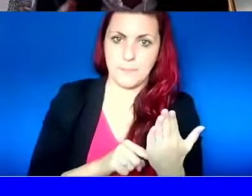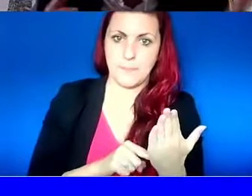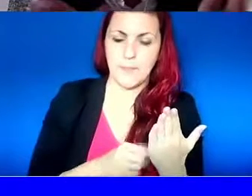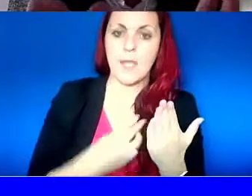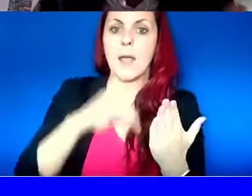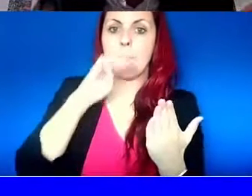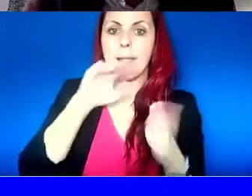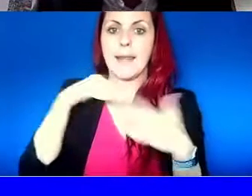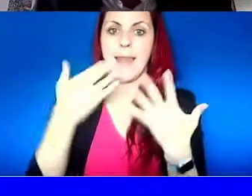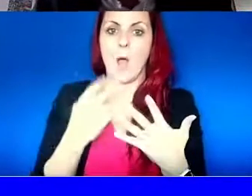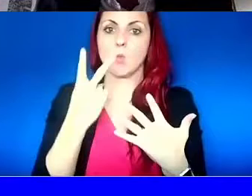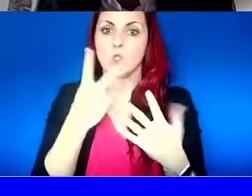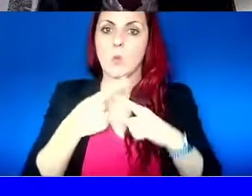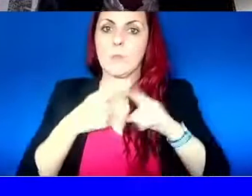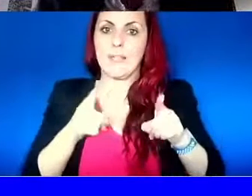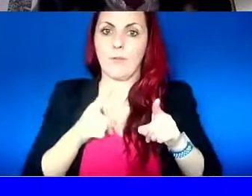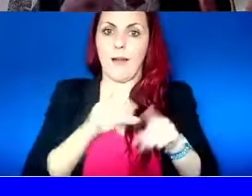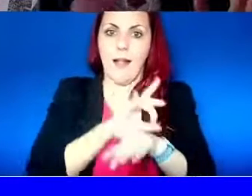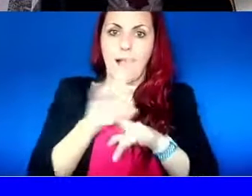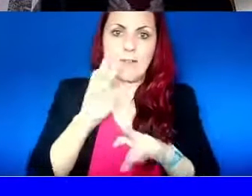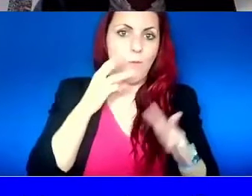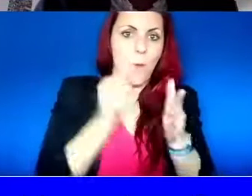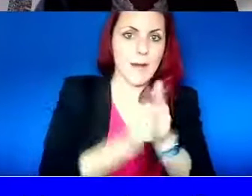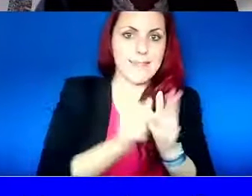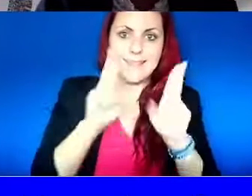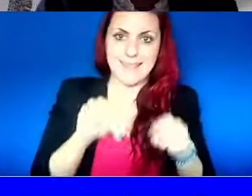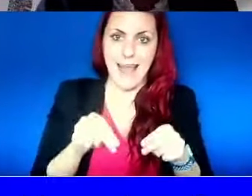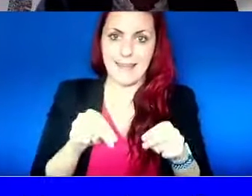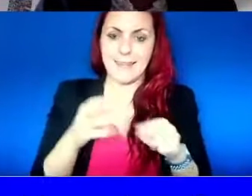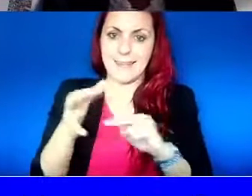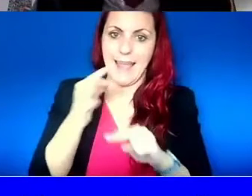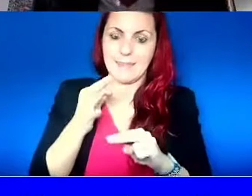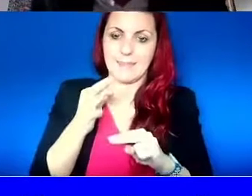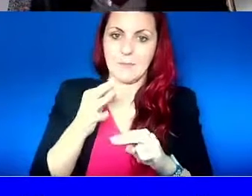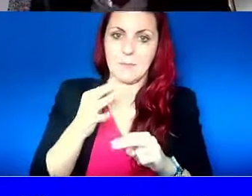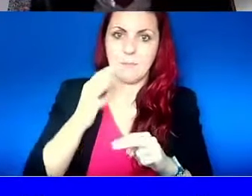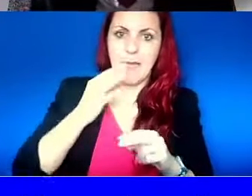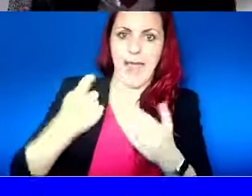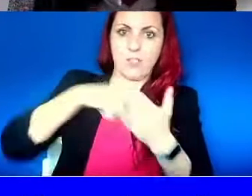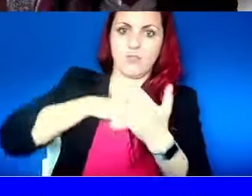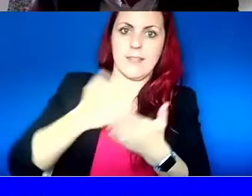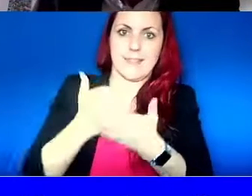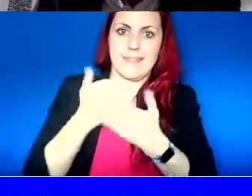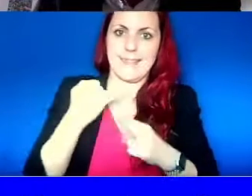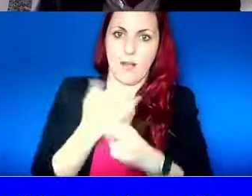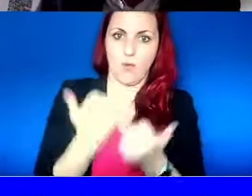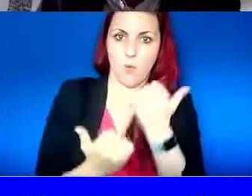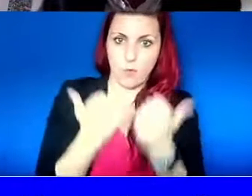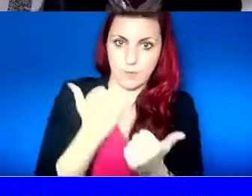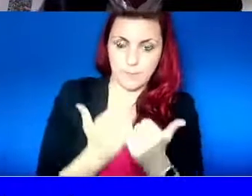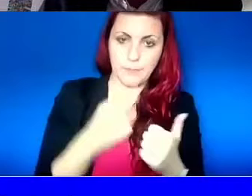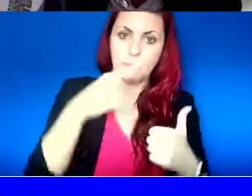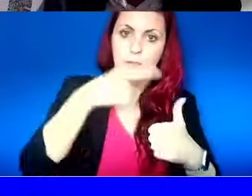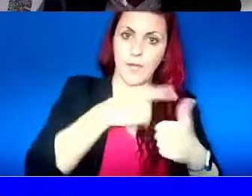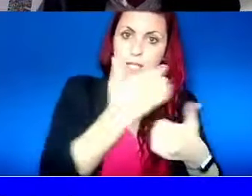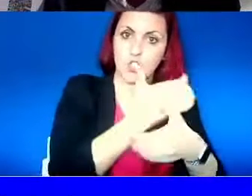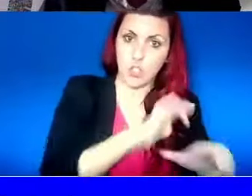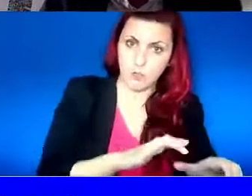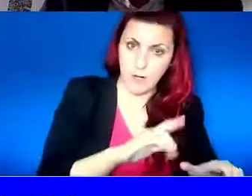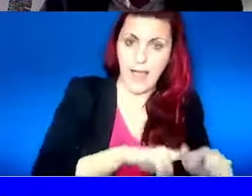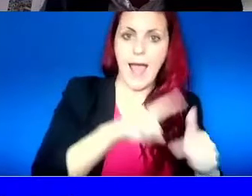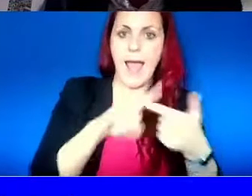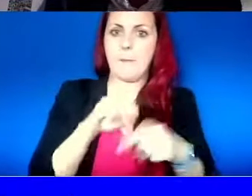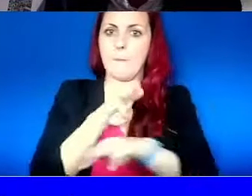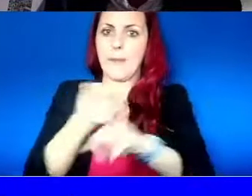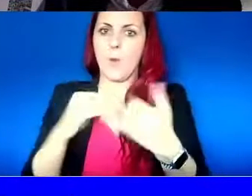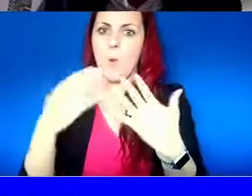now benefit from supports in court: children on the one hand, and persons with a mental handicap. So if we go